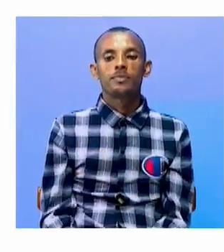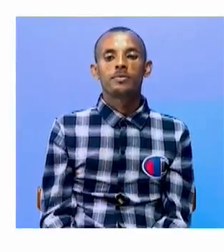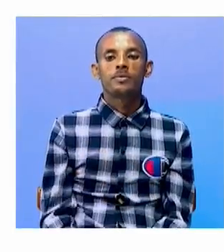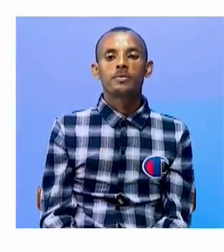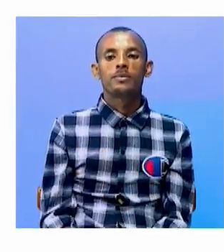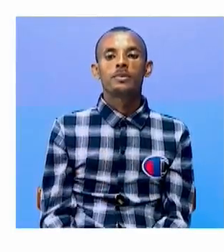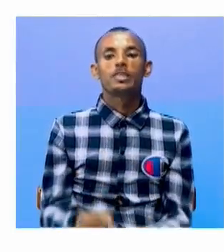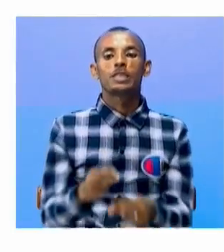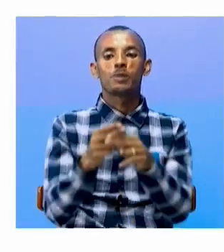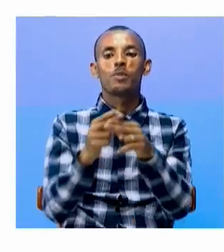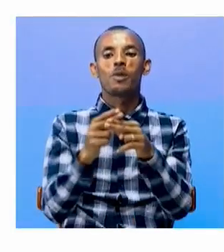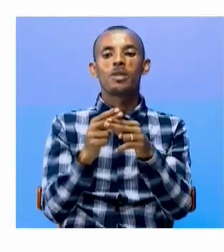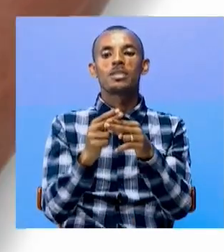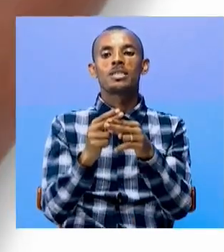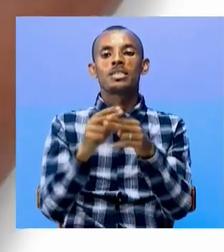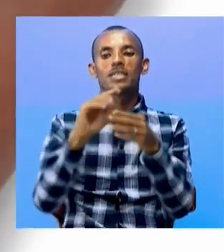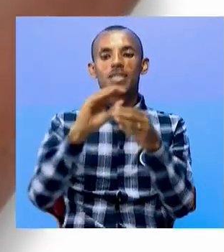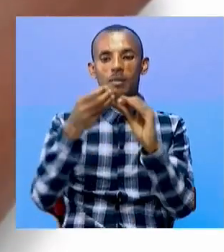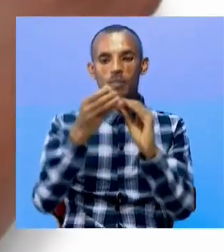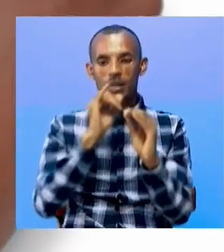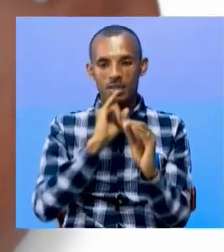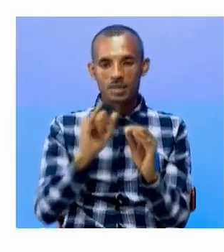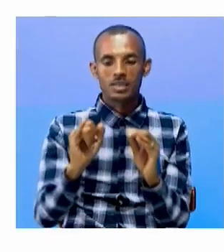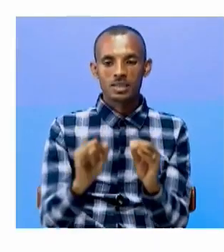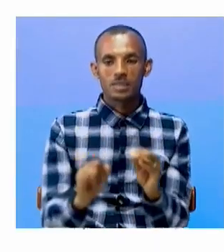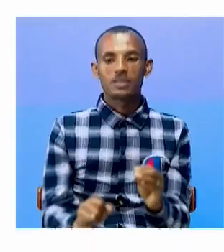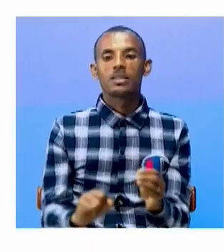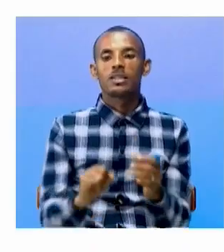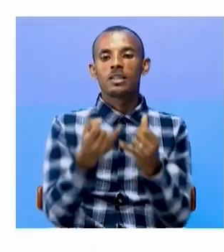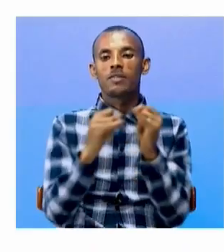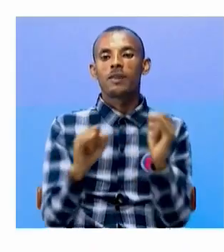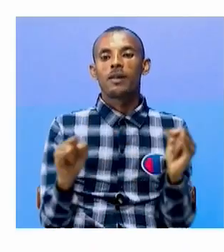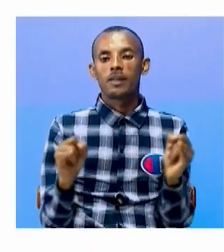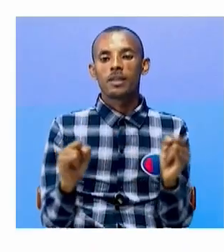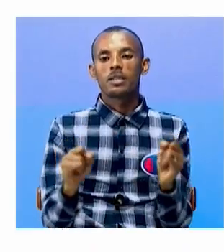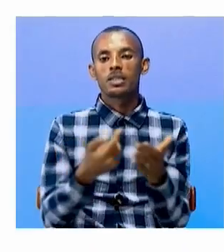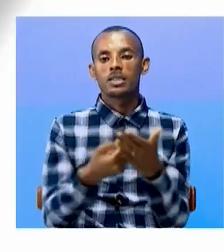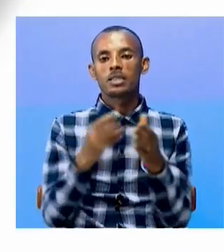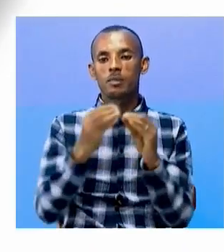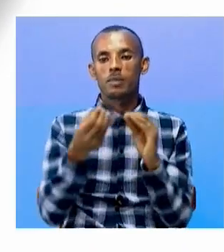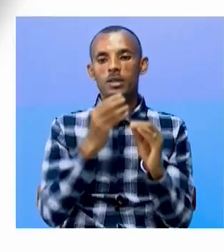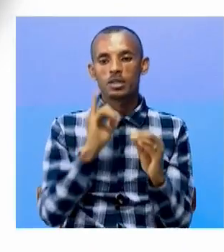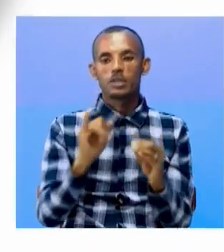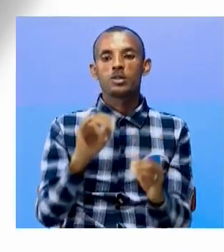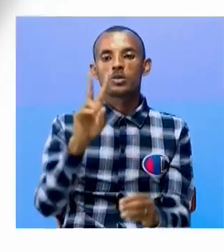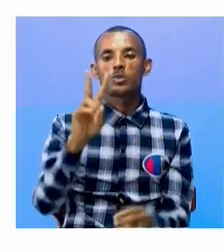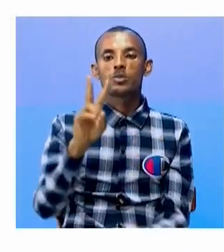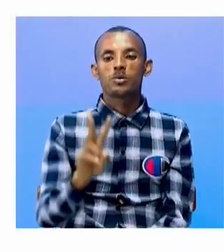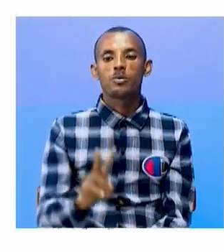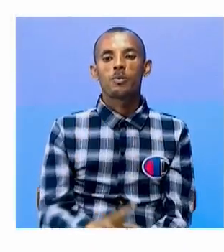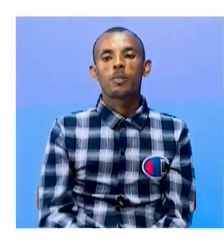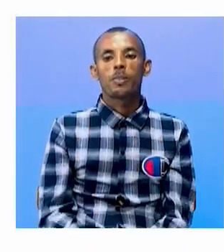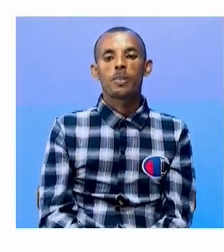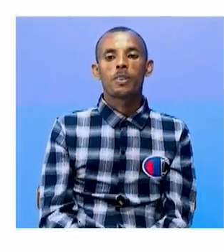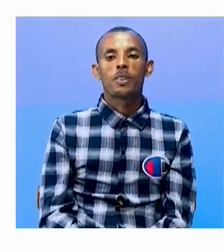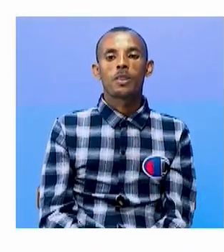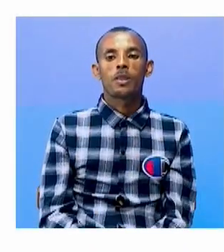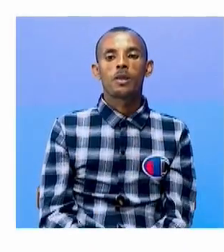So the smallest number first that divides this, either of these numbers is 2. So